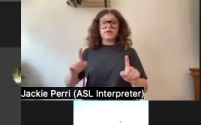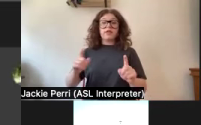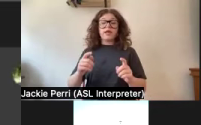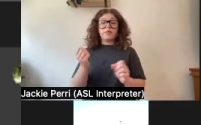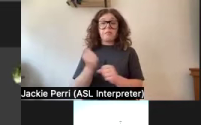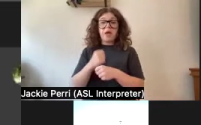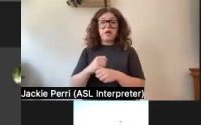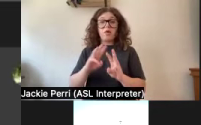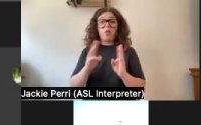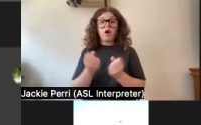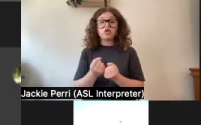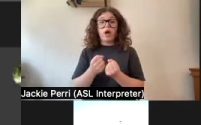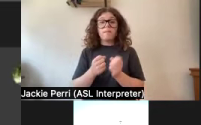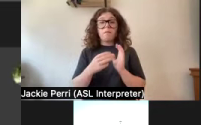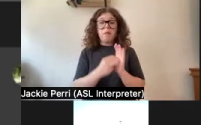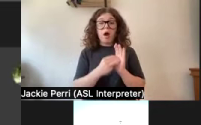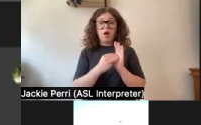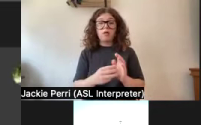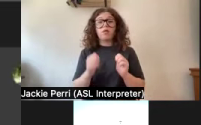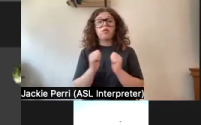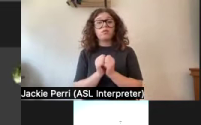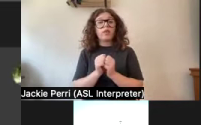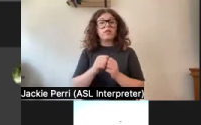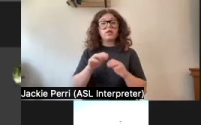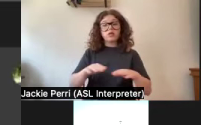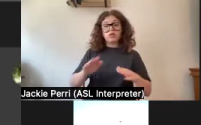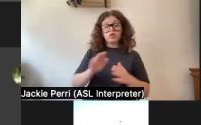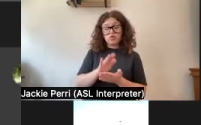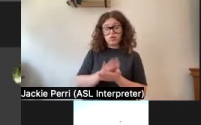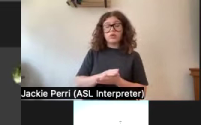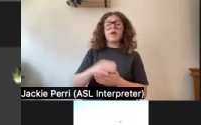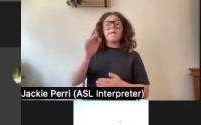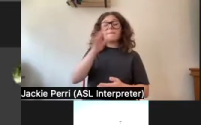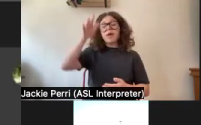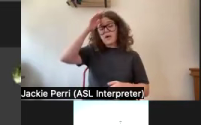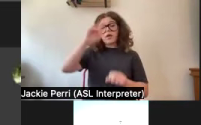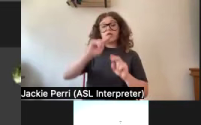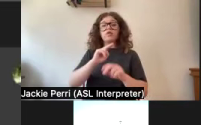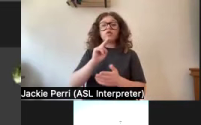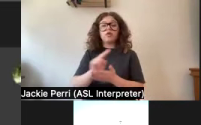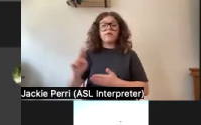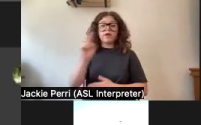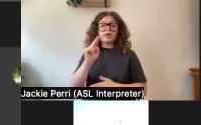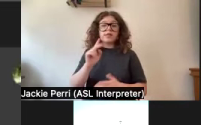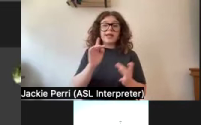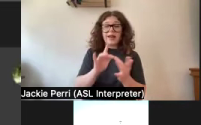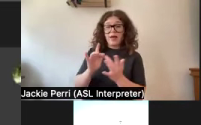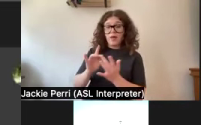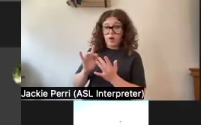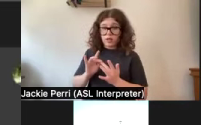the school's parent university networks. So by leveraging Parent University, which